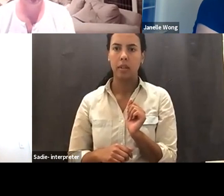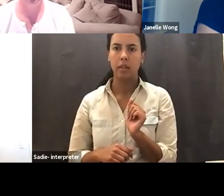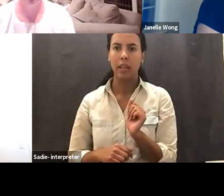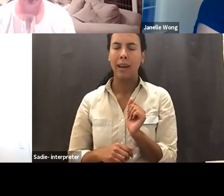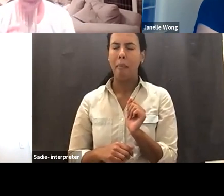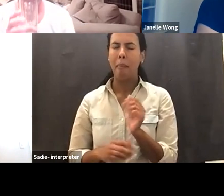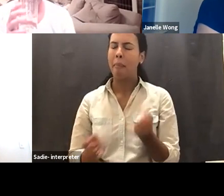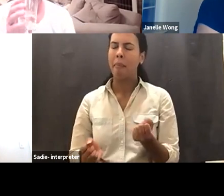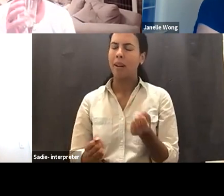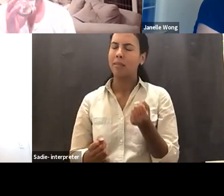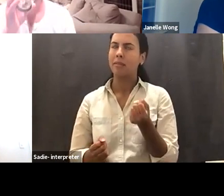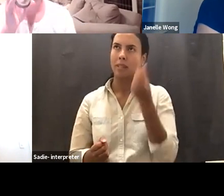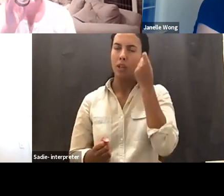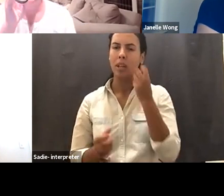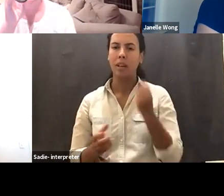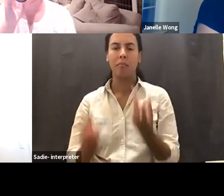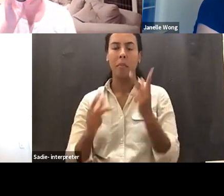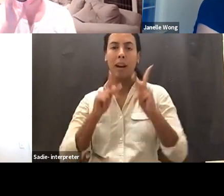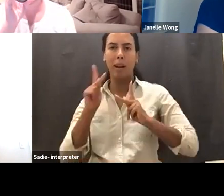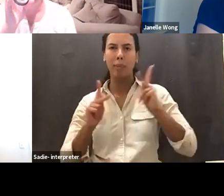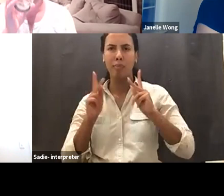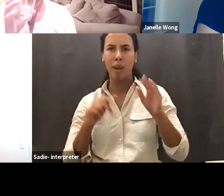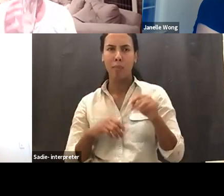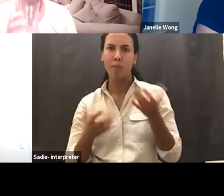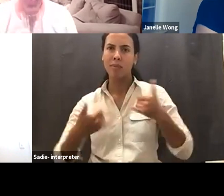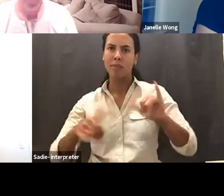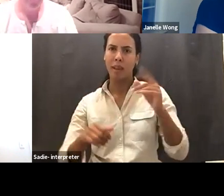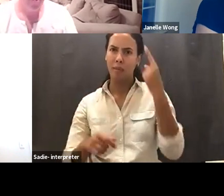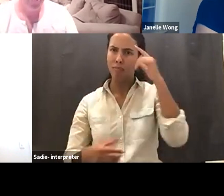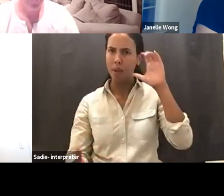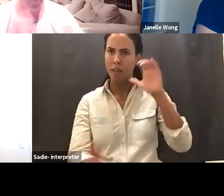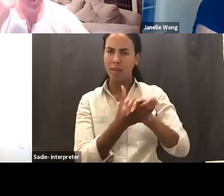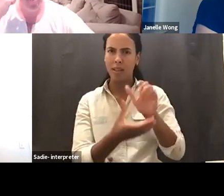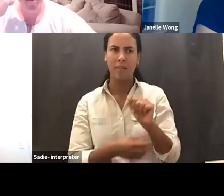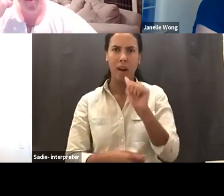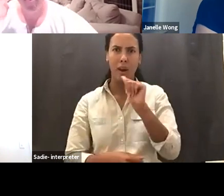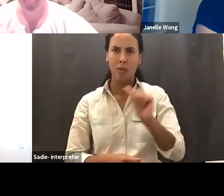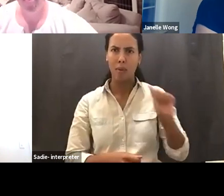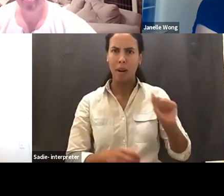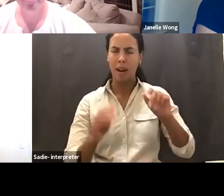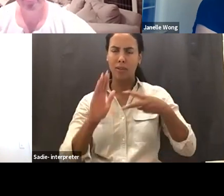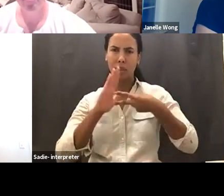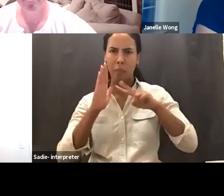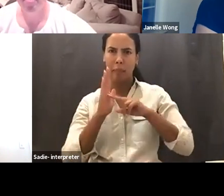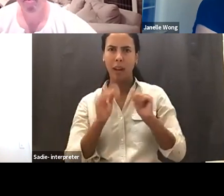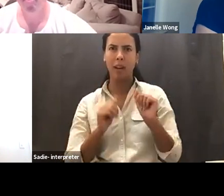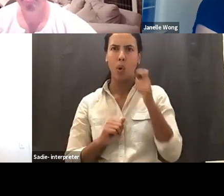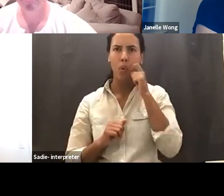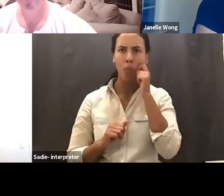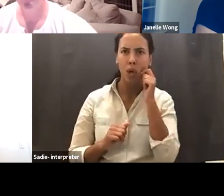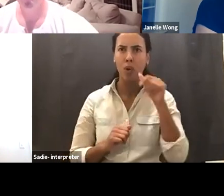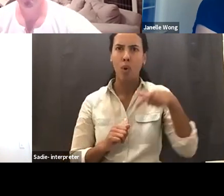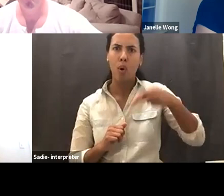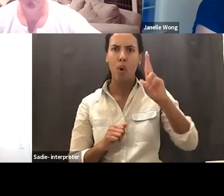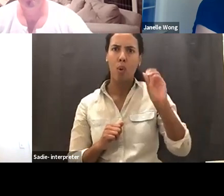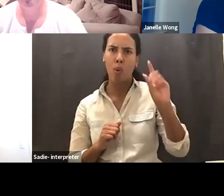when quotas haven't been allowed since 1978. And then second, this is even more tenacious in some ways.